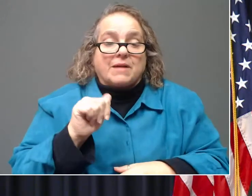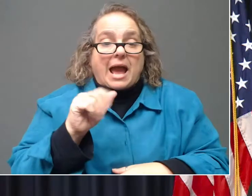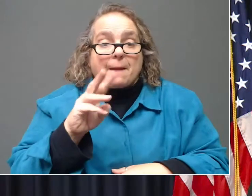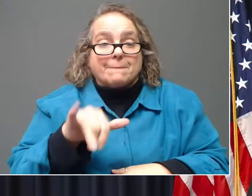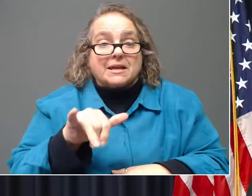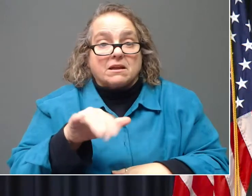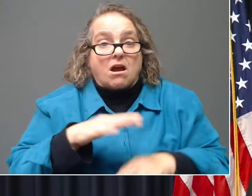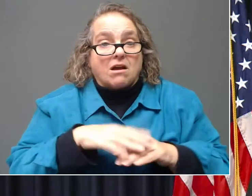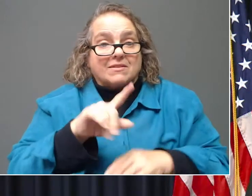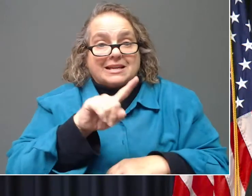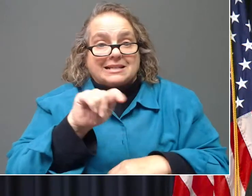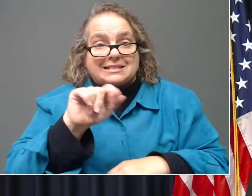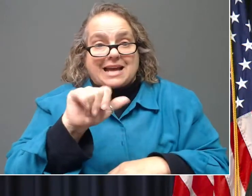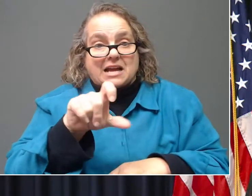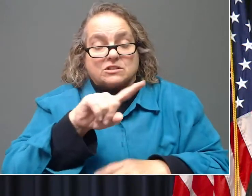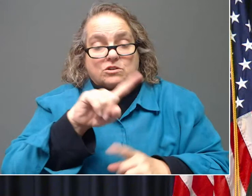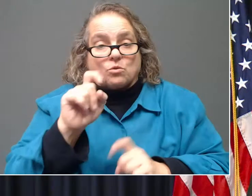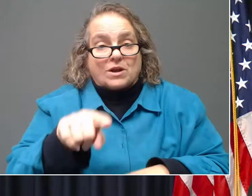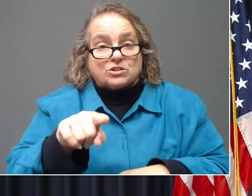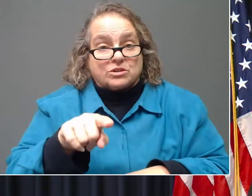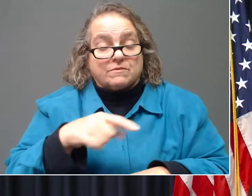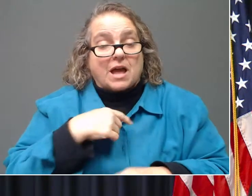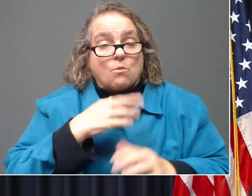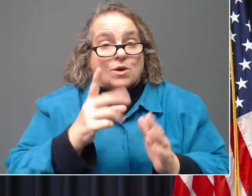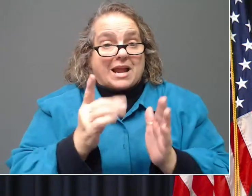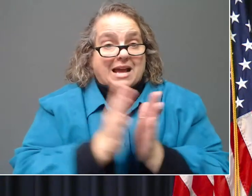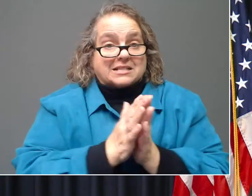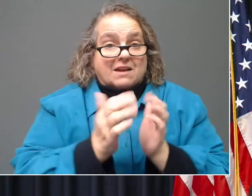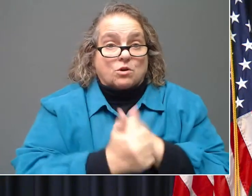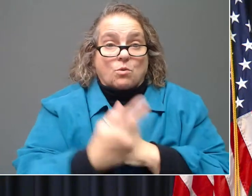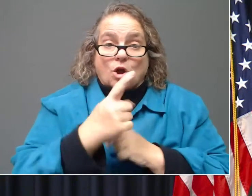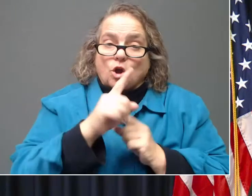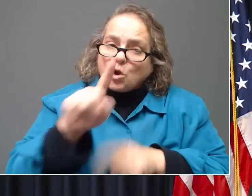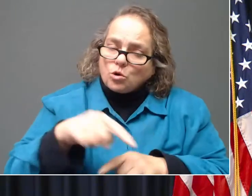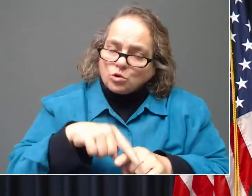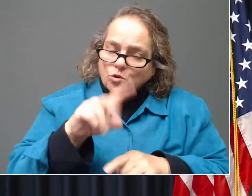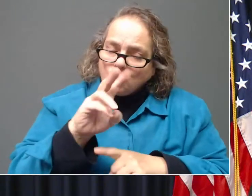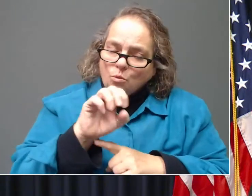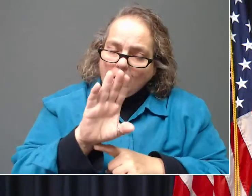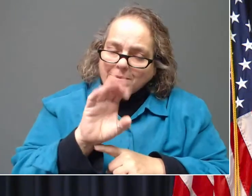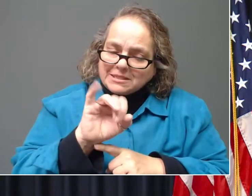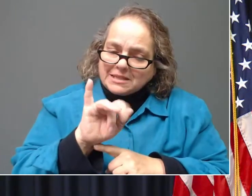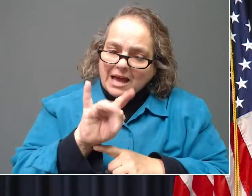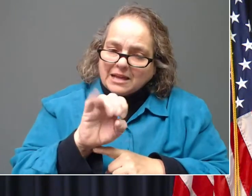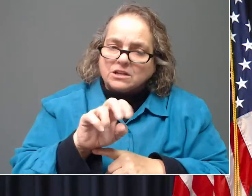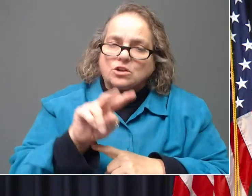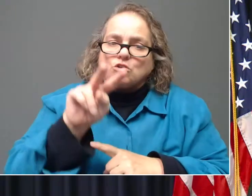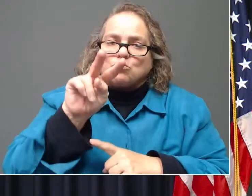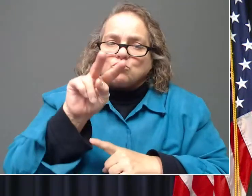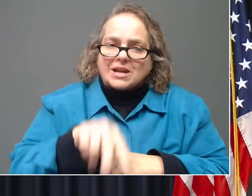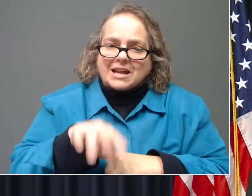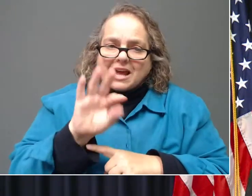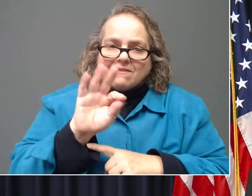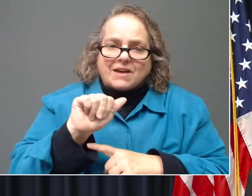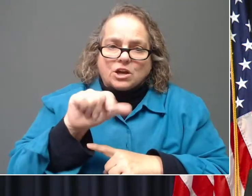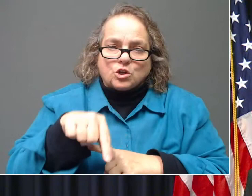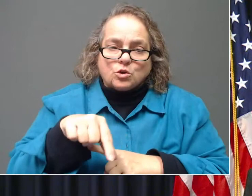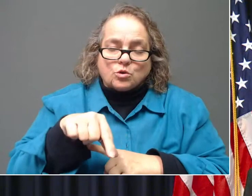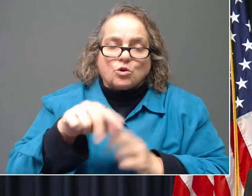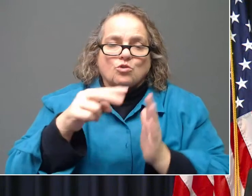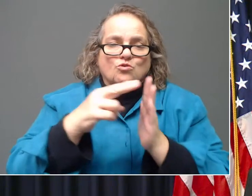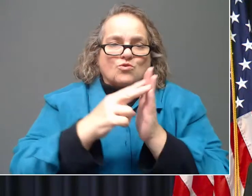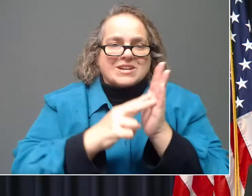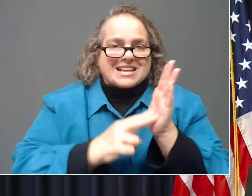I would ask everybody, go to the website, look through the FAQ, read the documents, because most of the